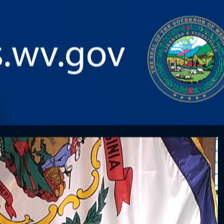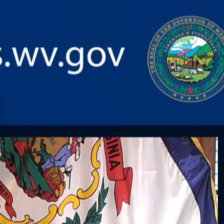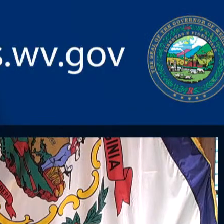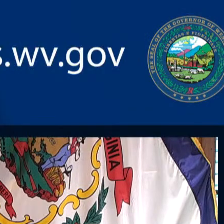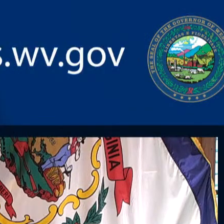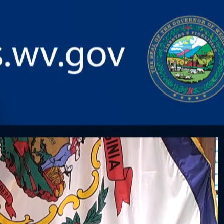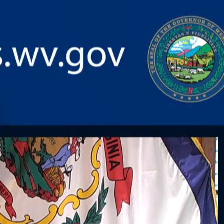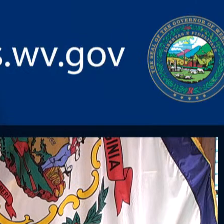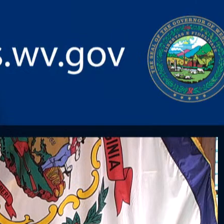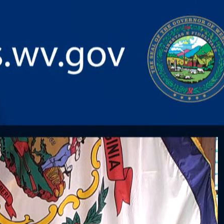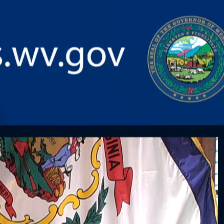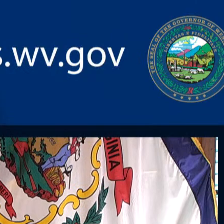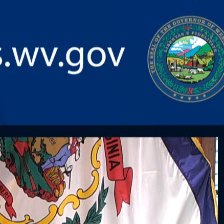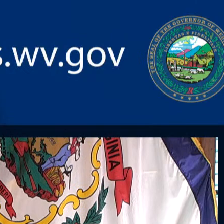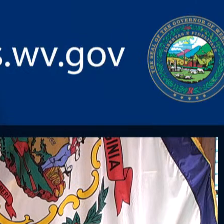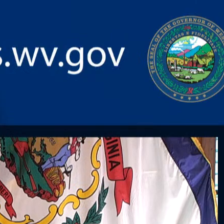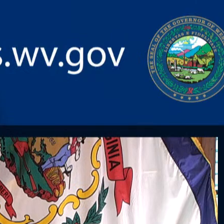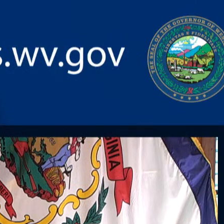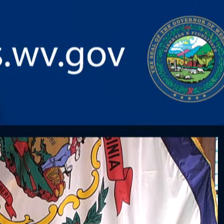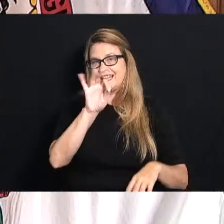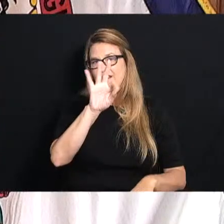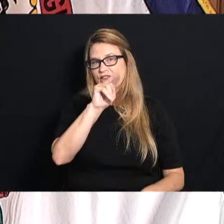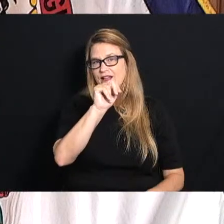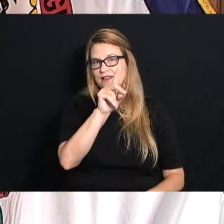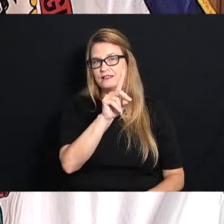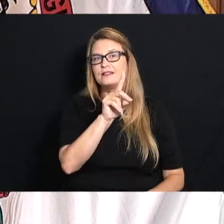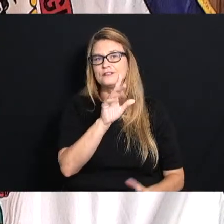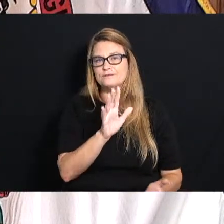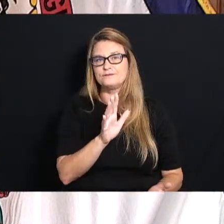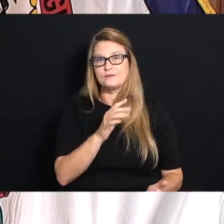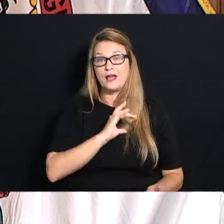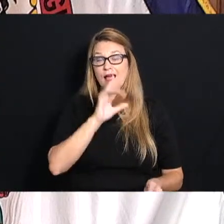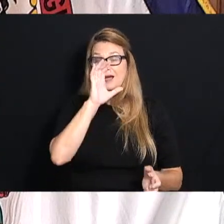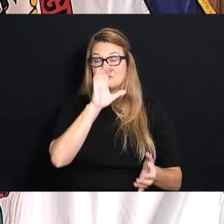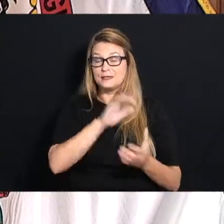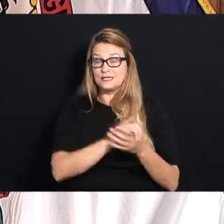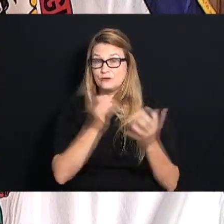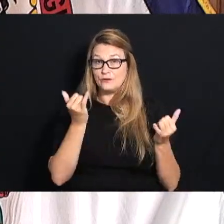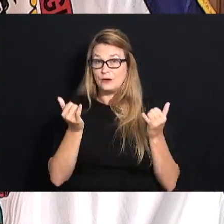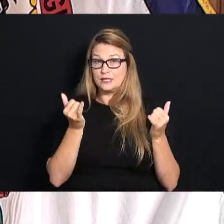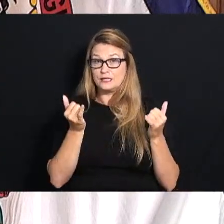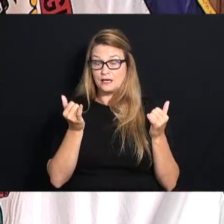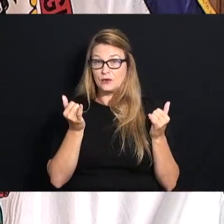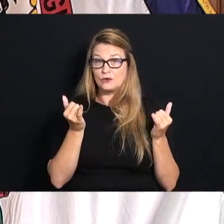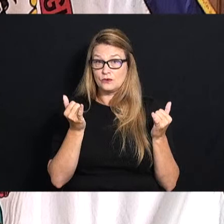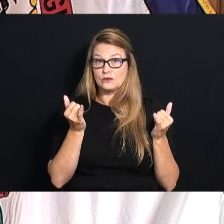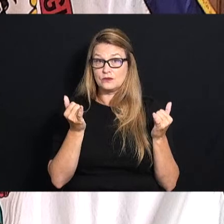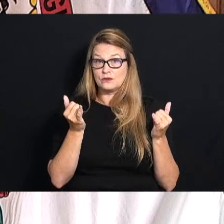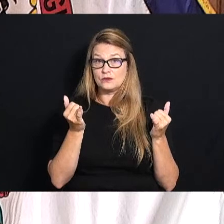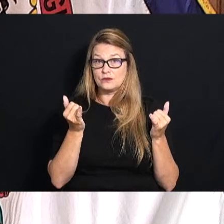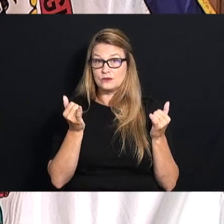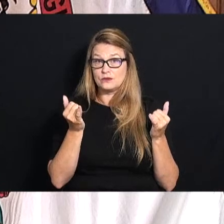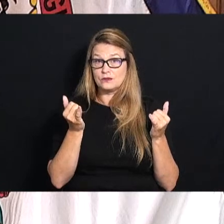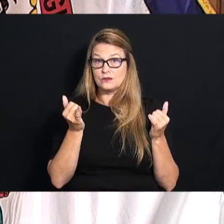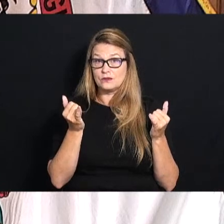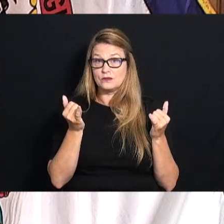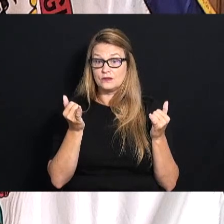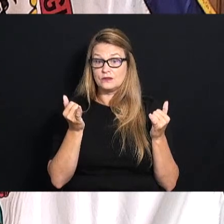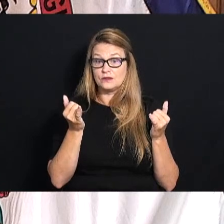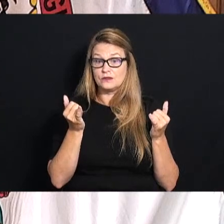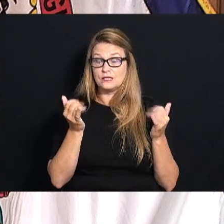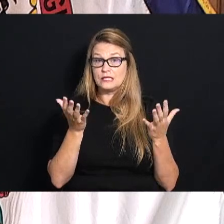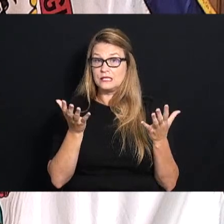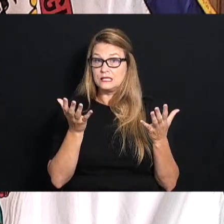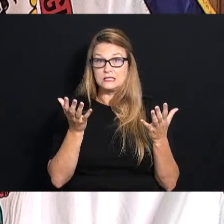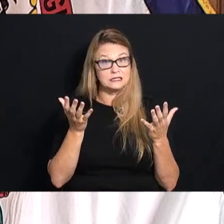Okay, Stephen, as far as rainy day, what I really believe right now is, read the tea leaves. I